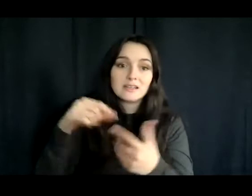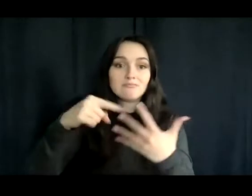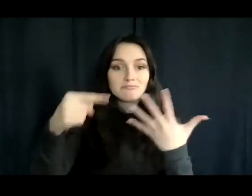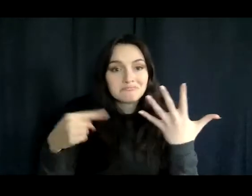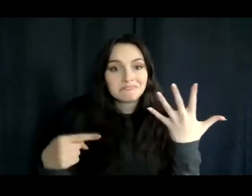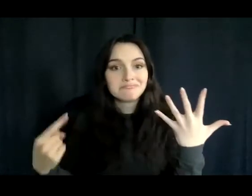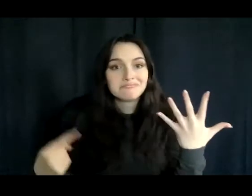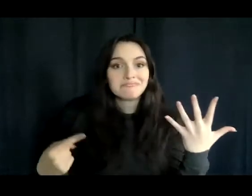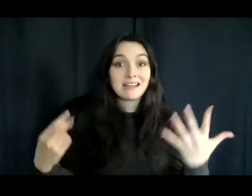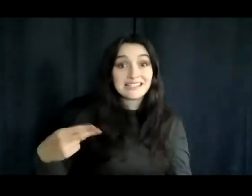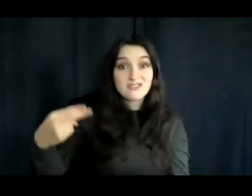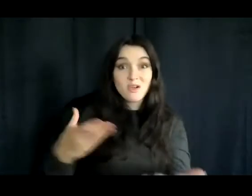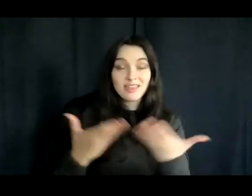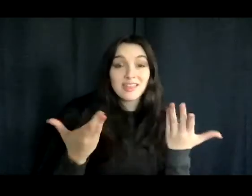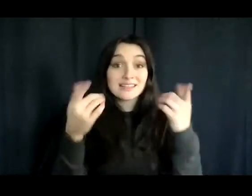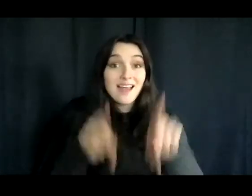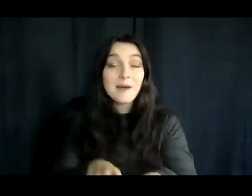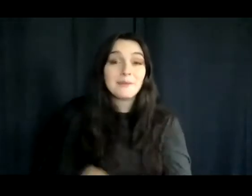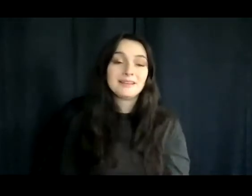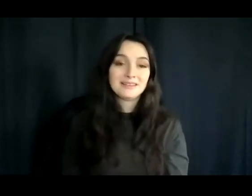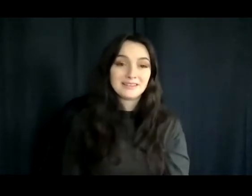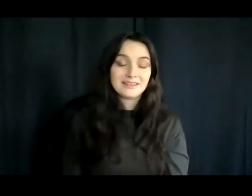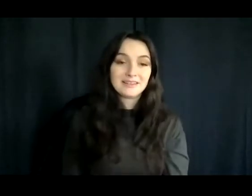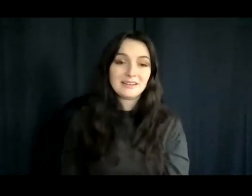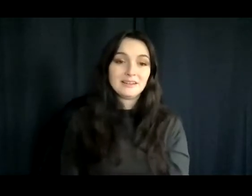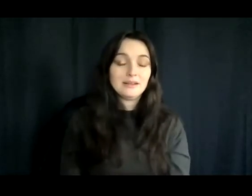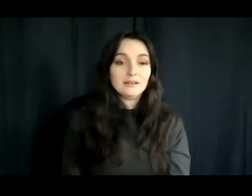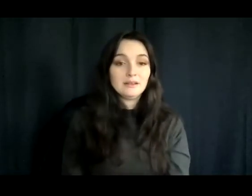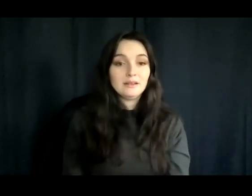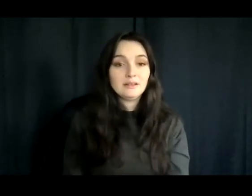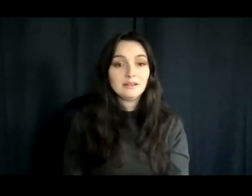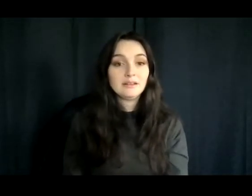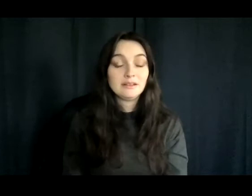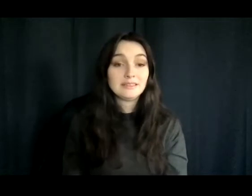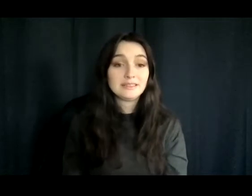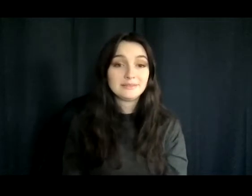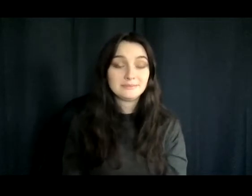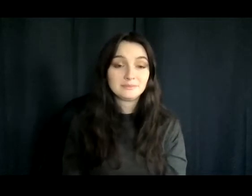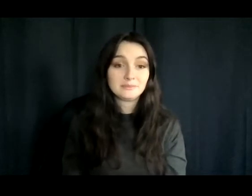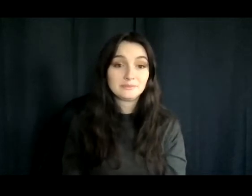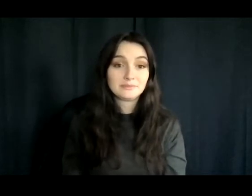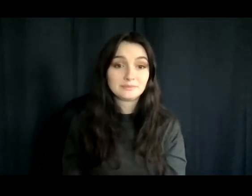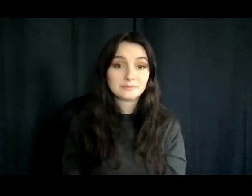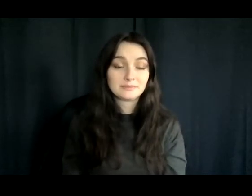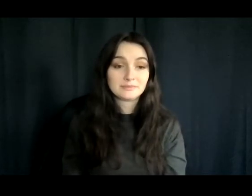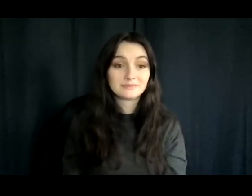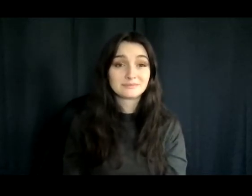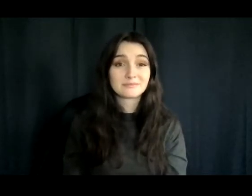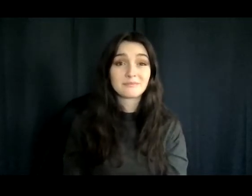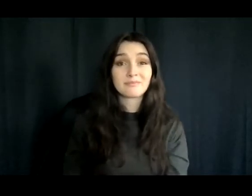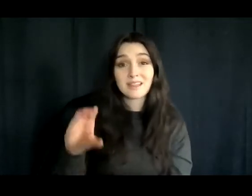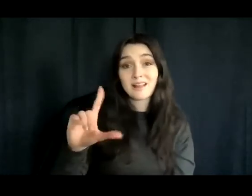many crazy things that happened this year. We're at, we're at the tipping point of climate change and